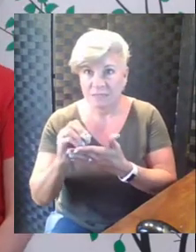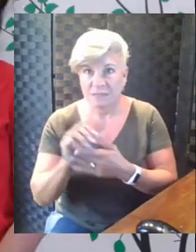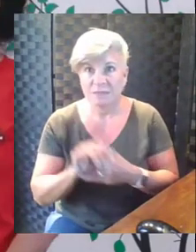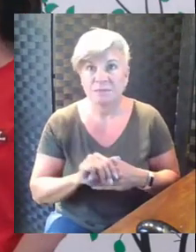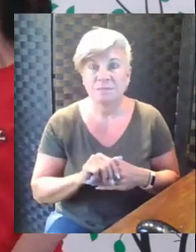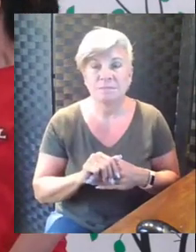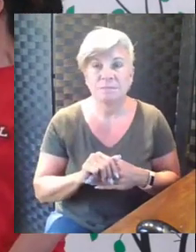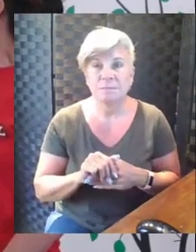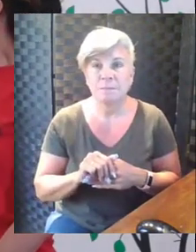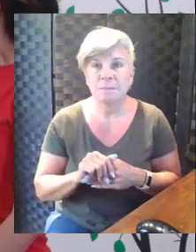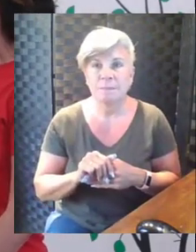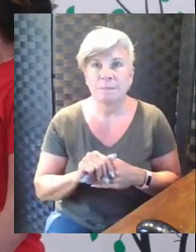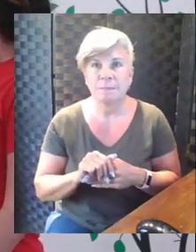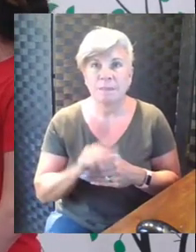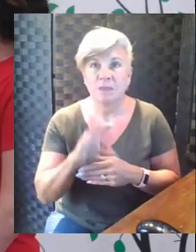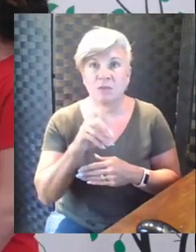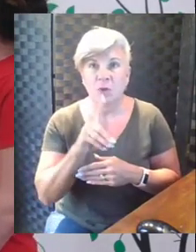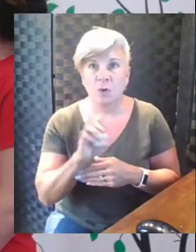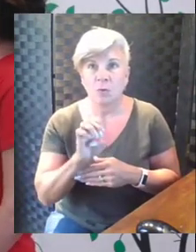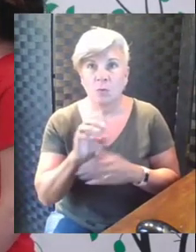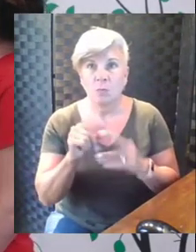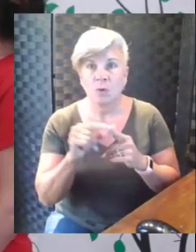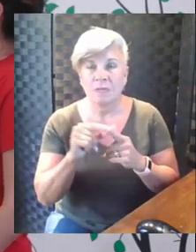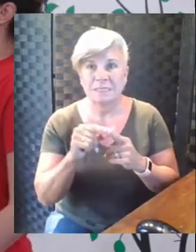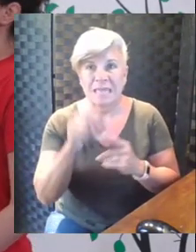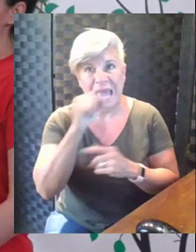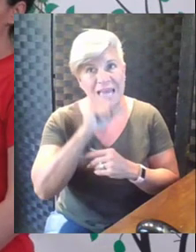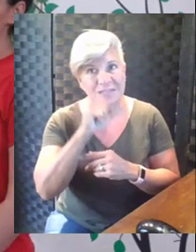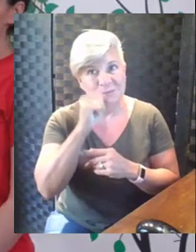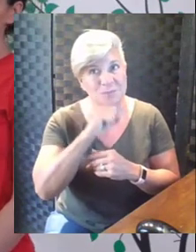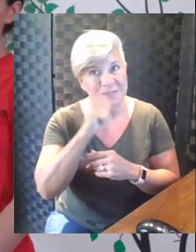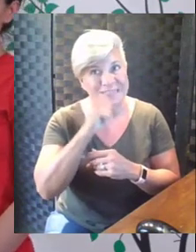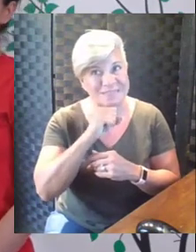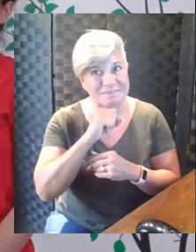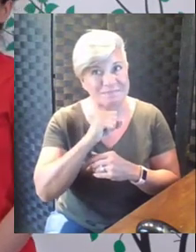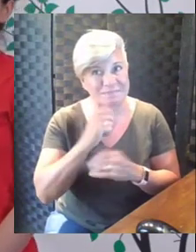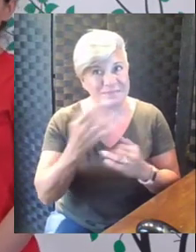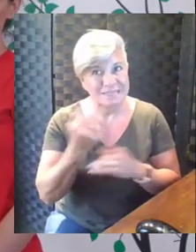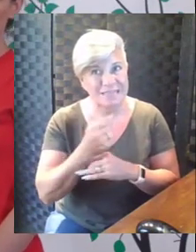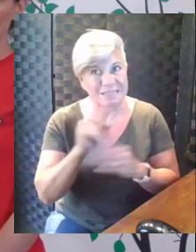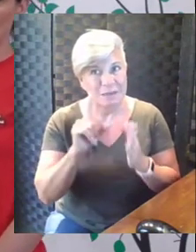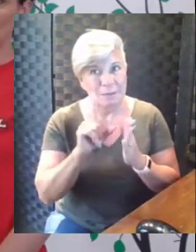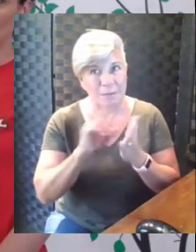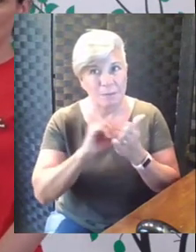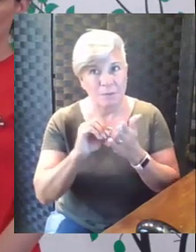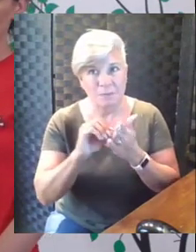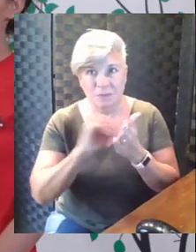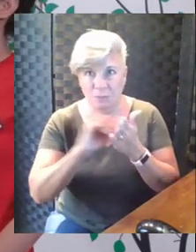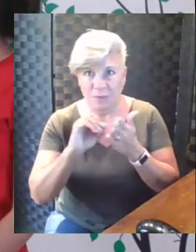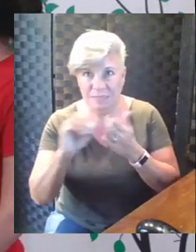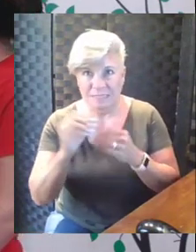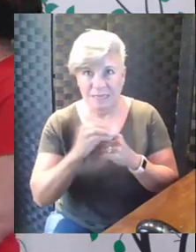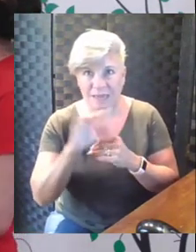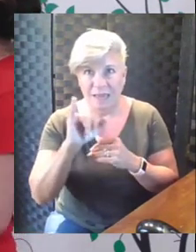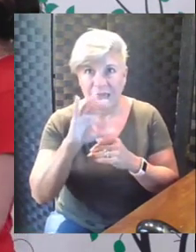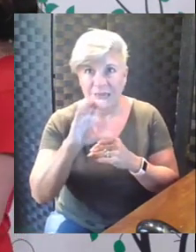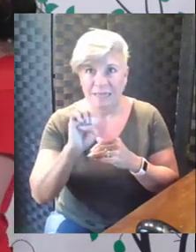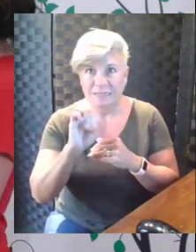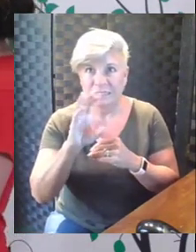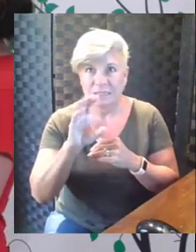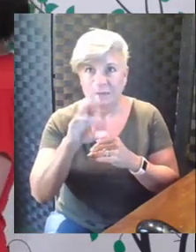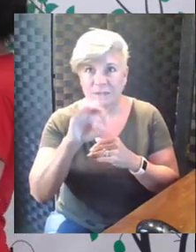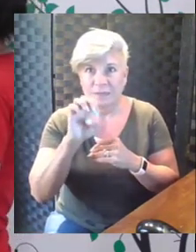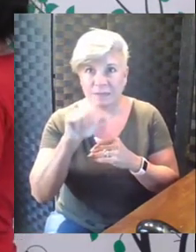a little bit. The code word today is ice cream, so take a moment to write that down on your